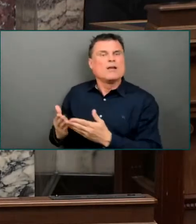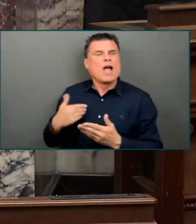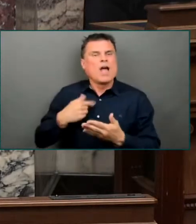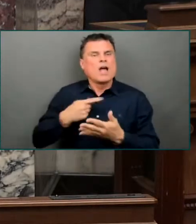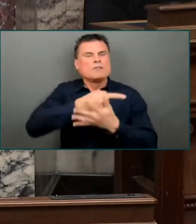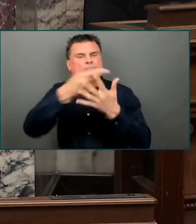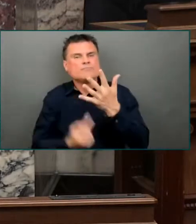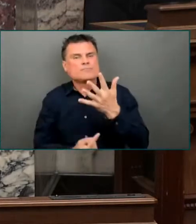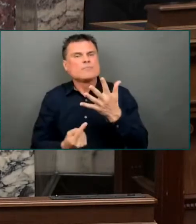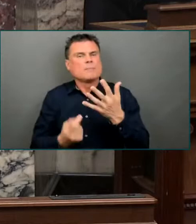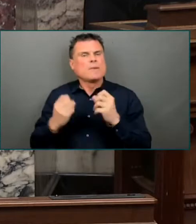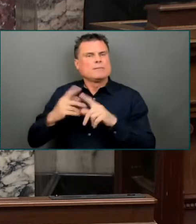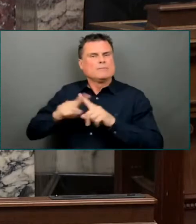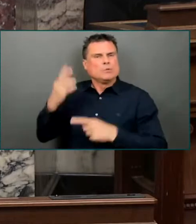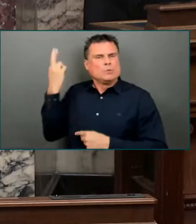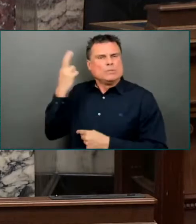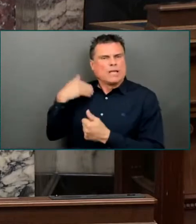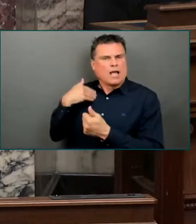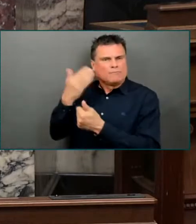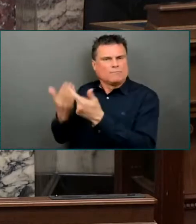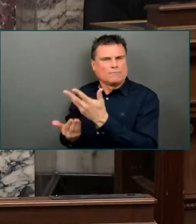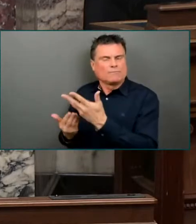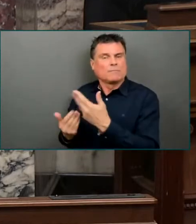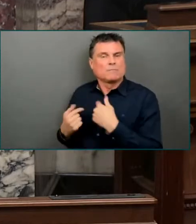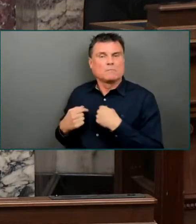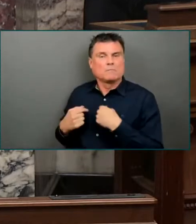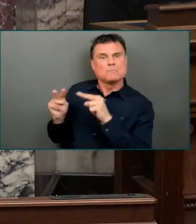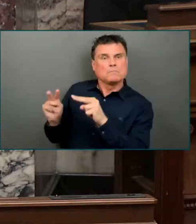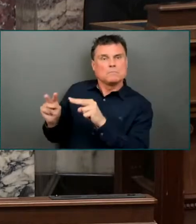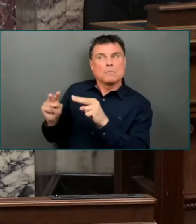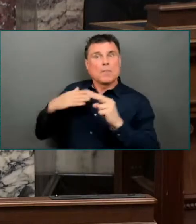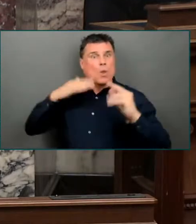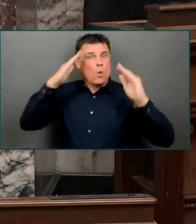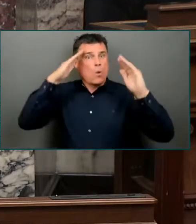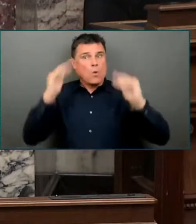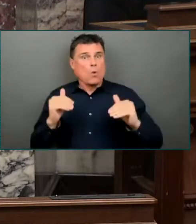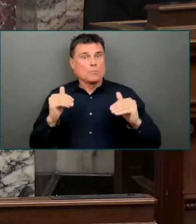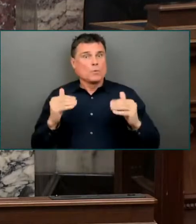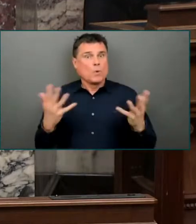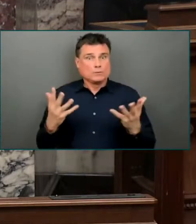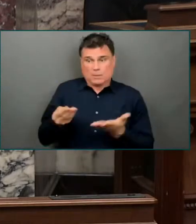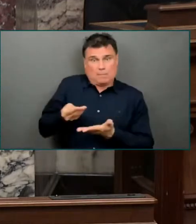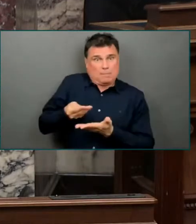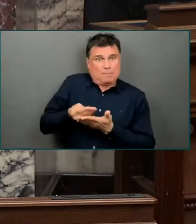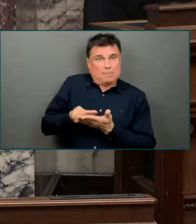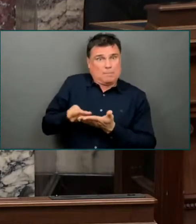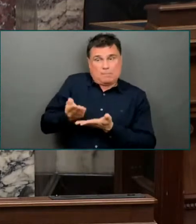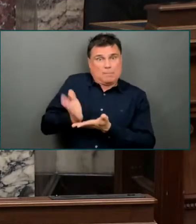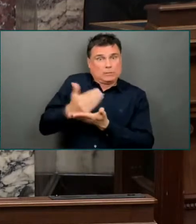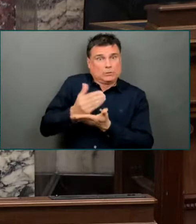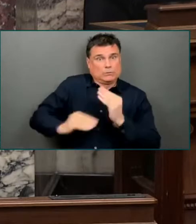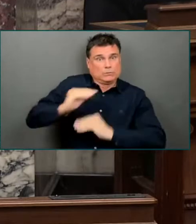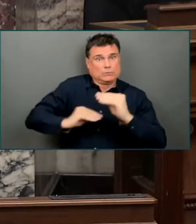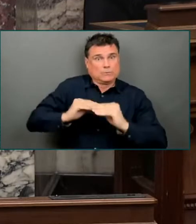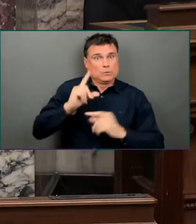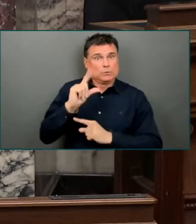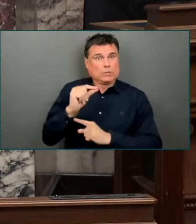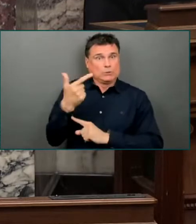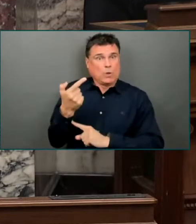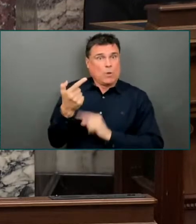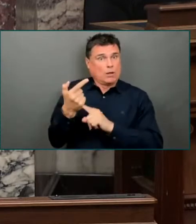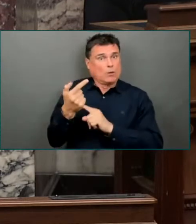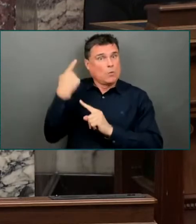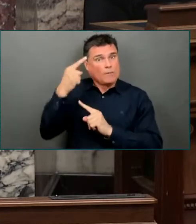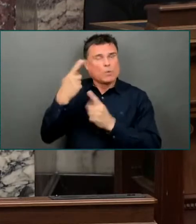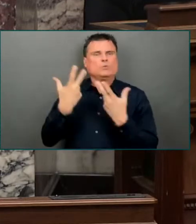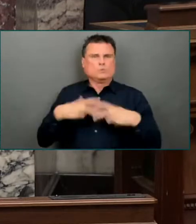2021. This budget is about building today for a better tomorrow.